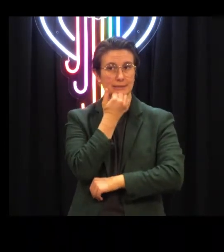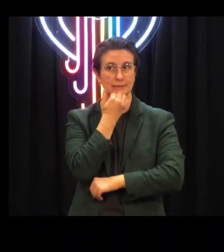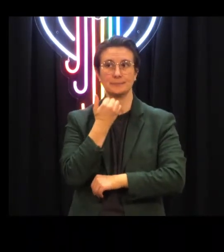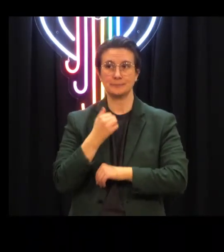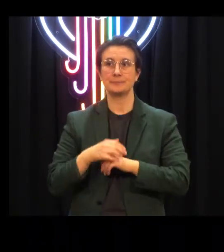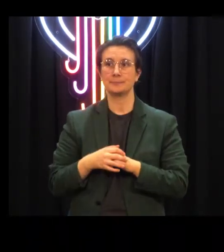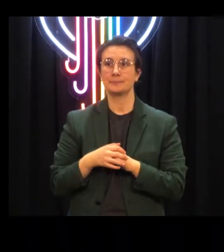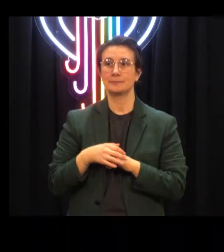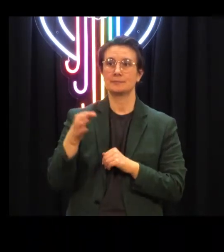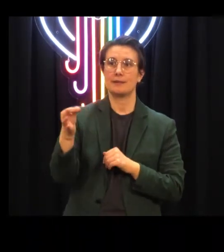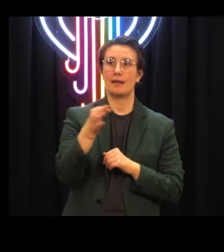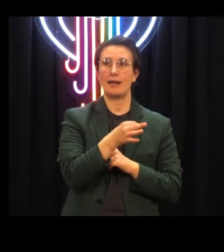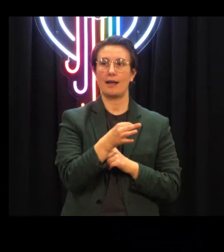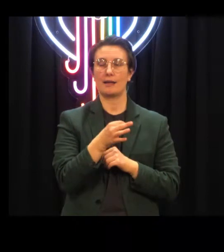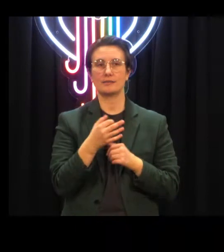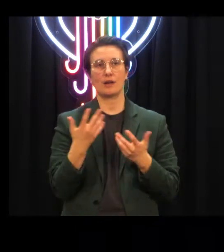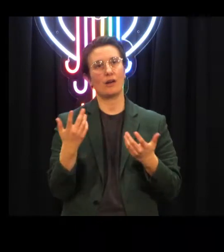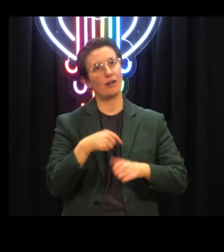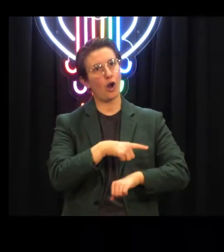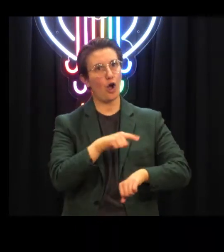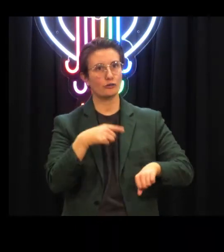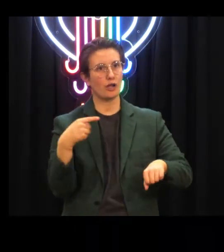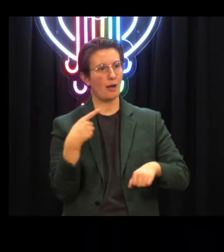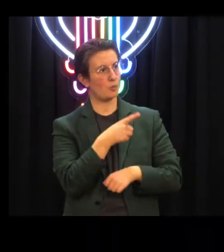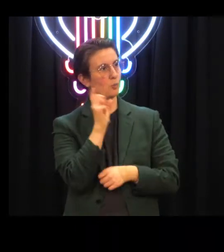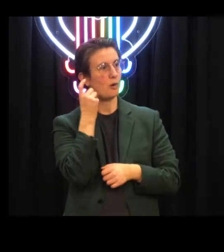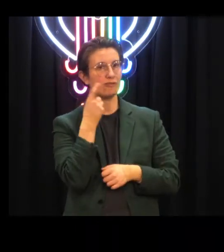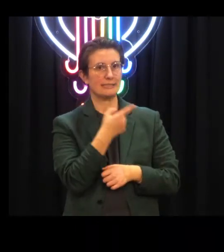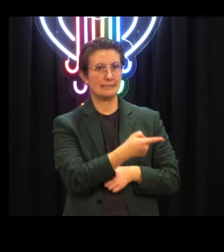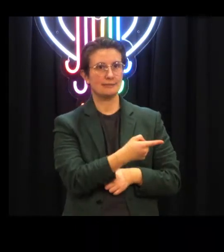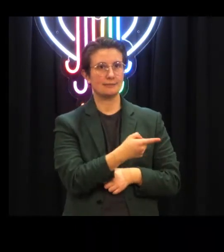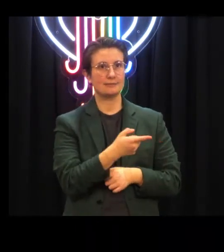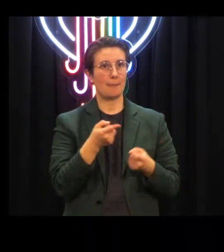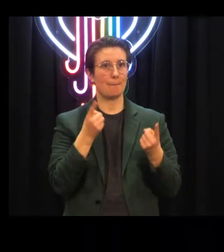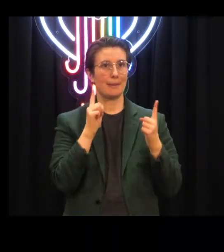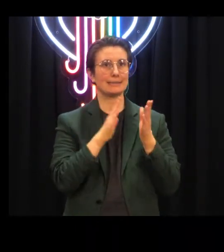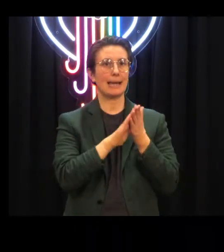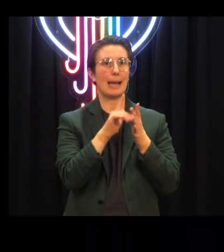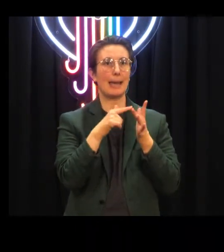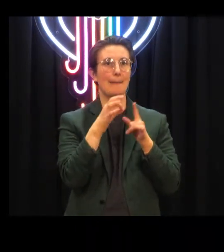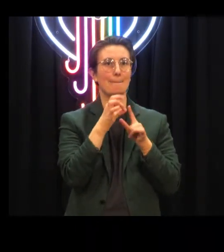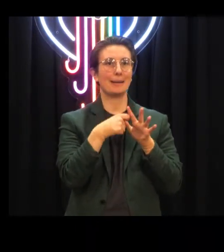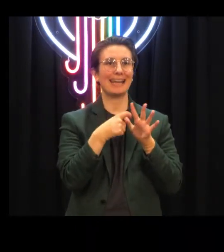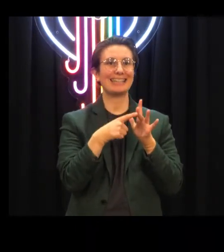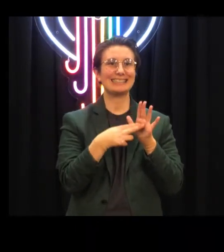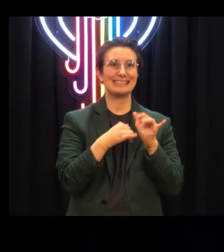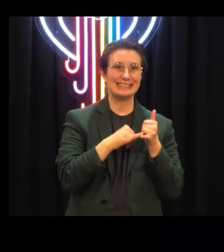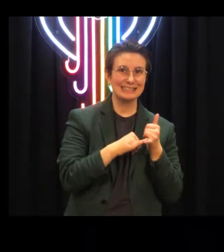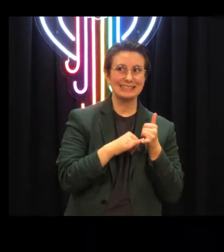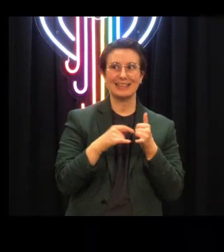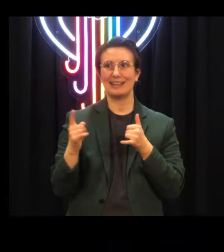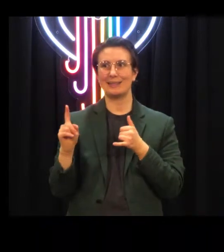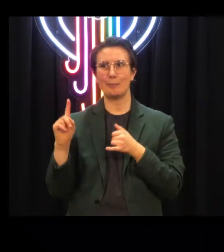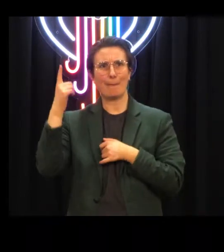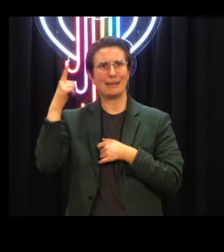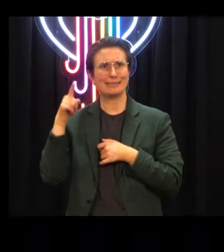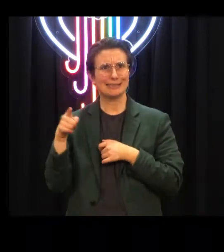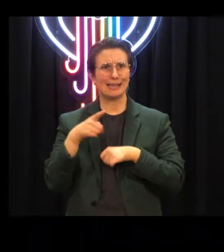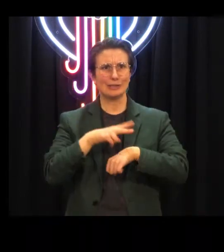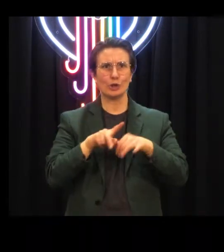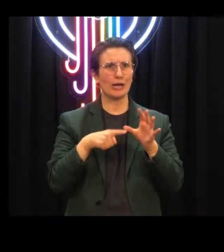long? I mean, Minister Hipkins and Dr. Bloomfield have literally been talking for months about how woeful Taranaki is, and how still